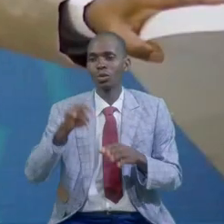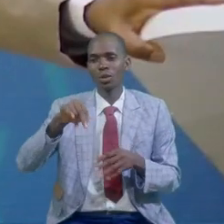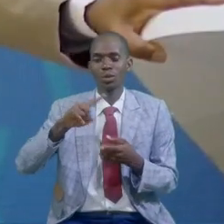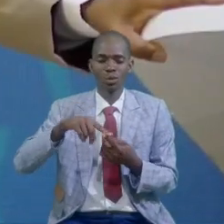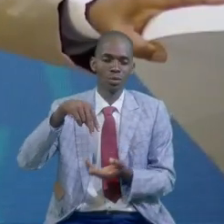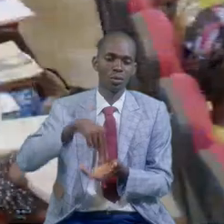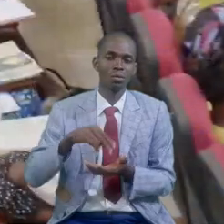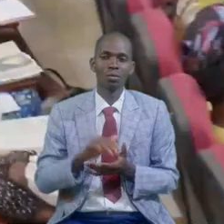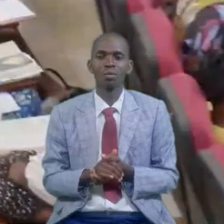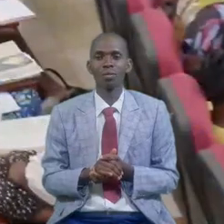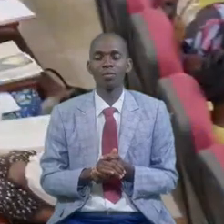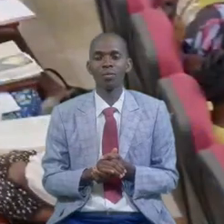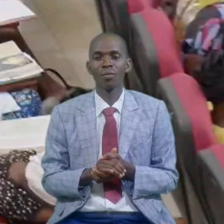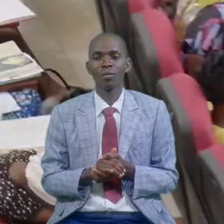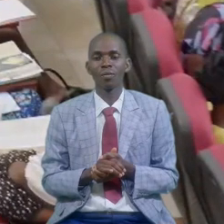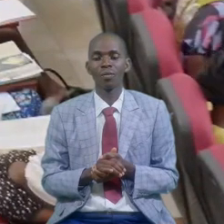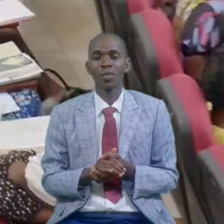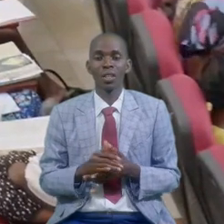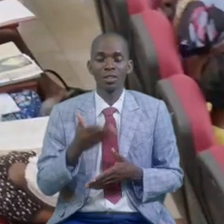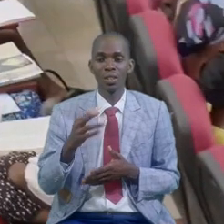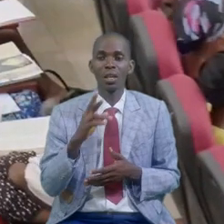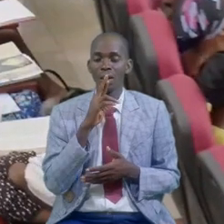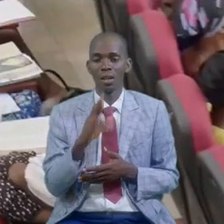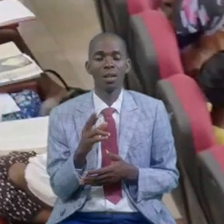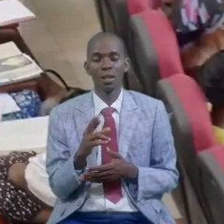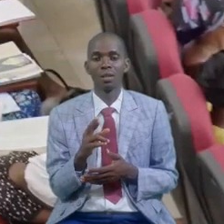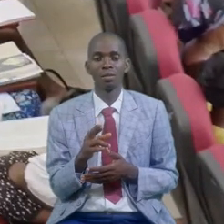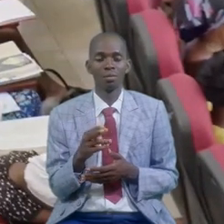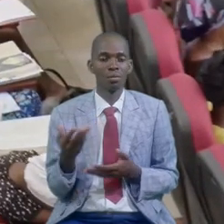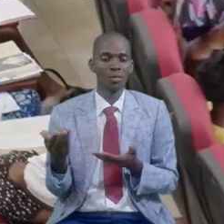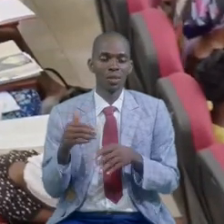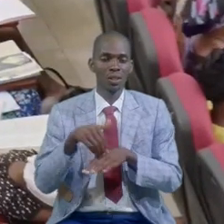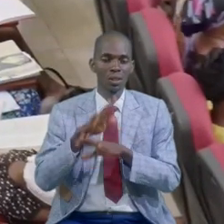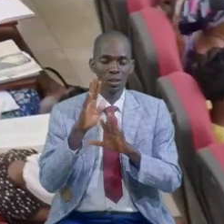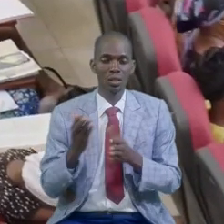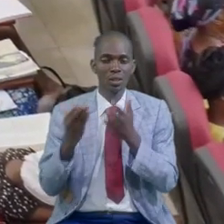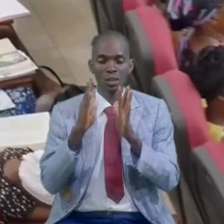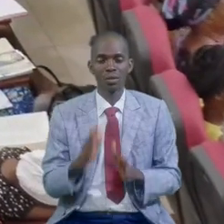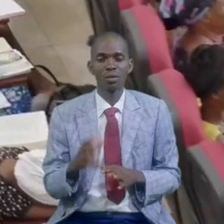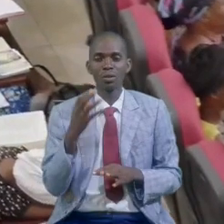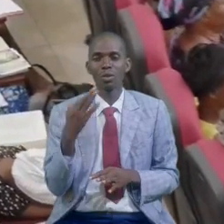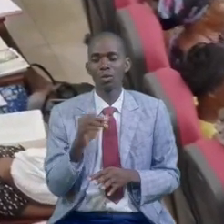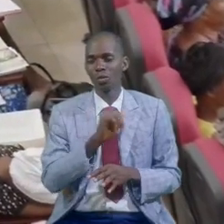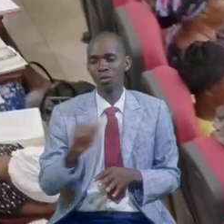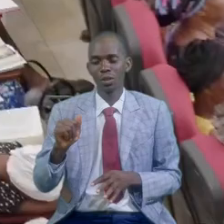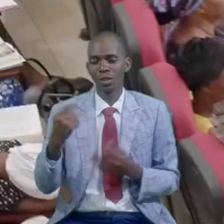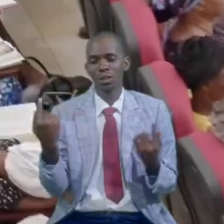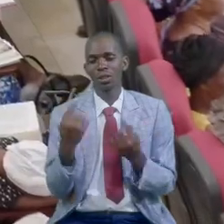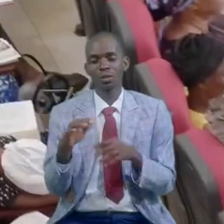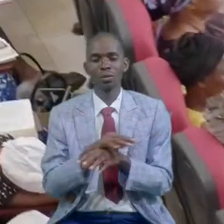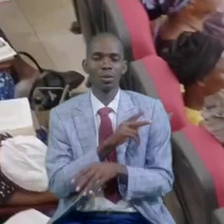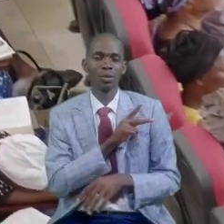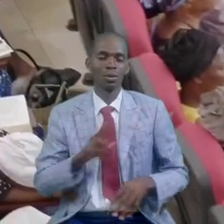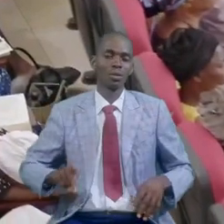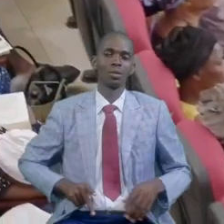That's true. The messengers of a reprobate king, don't even have to stand up. And the fire came from heaven